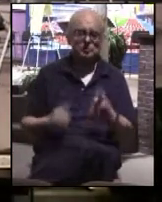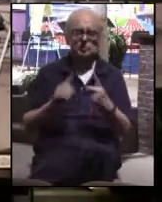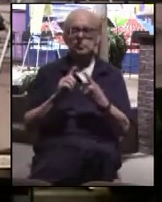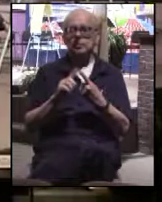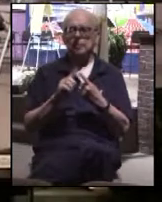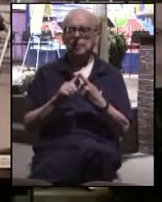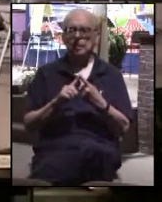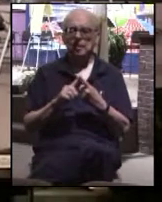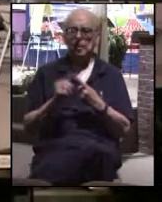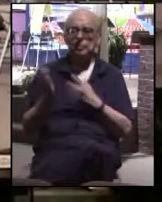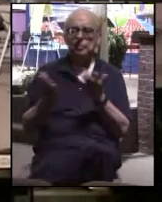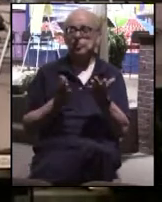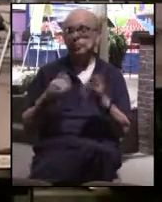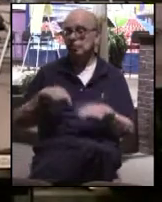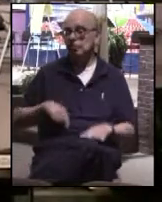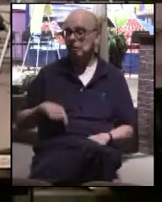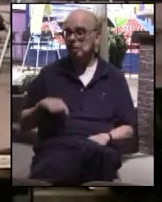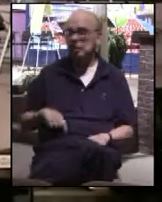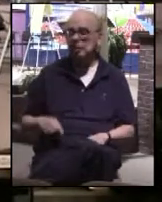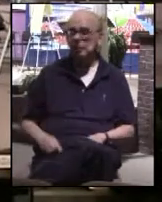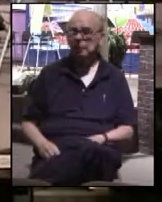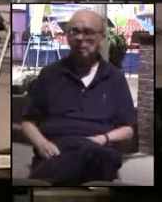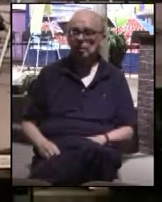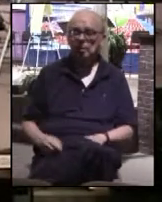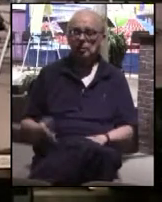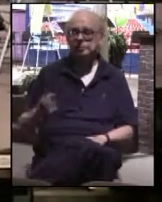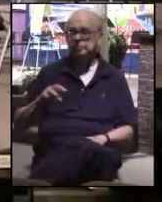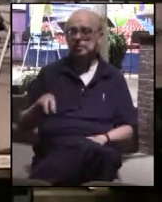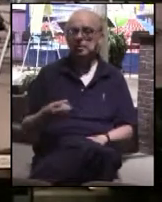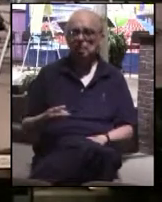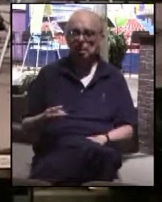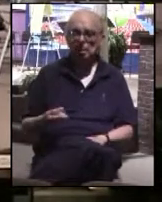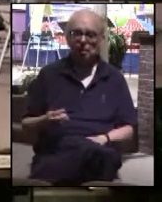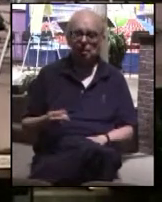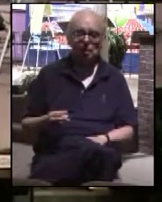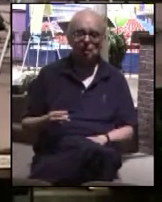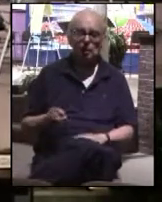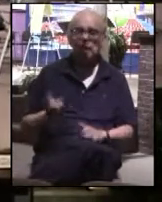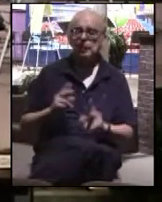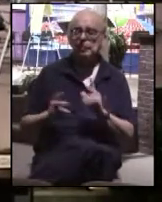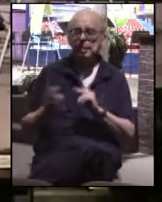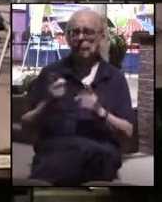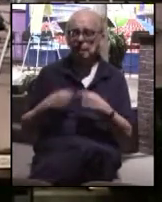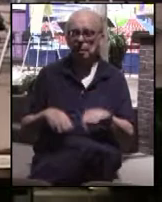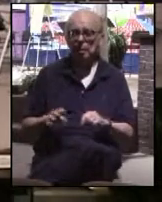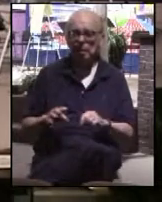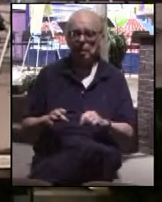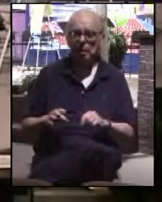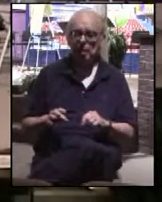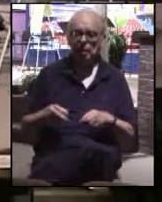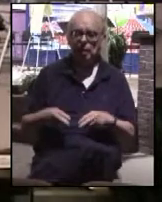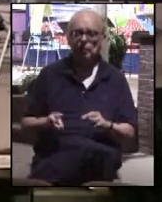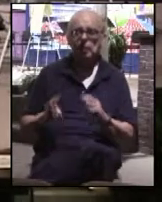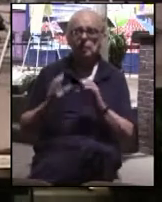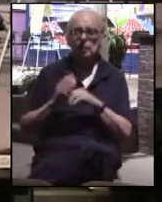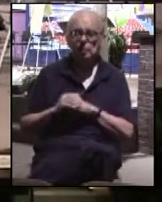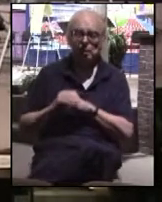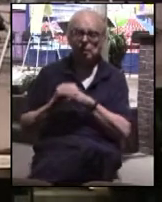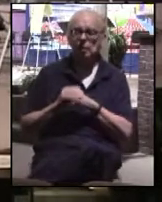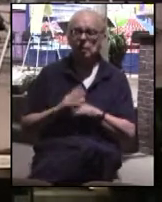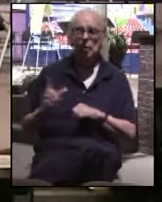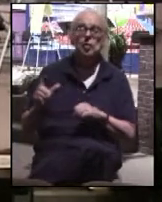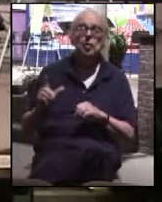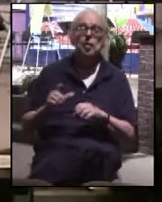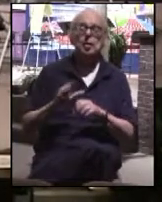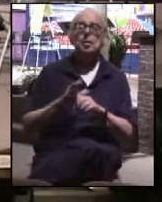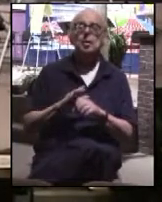one sermon quality welcoming environment or the people the style of worship the location